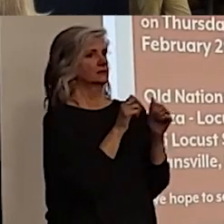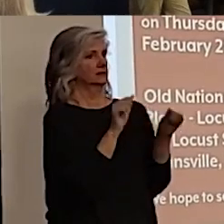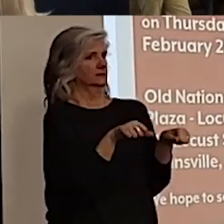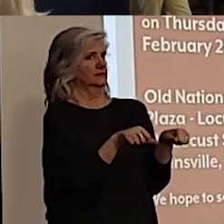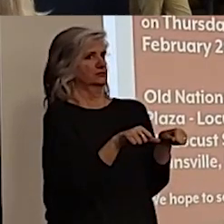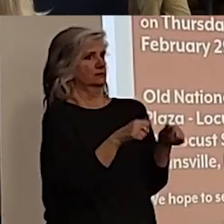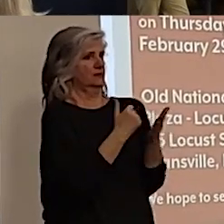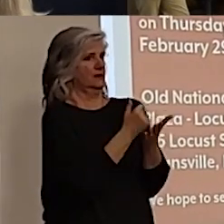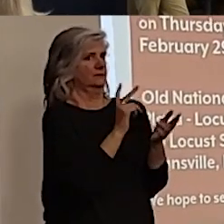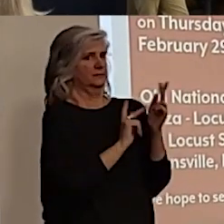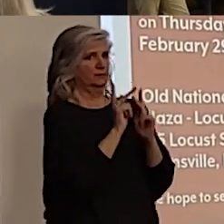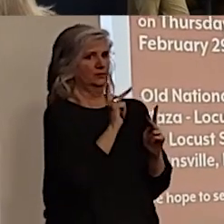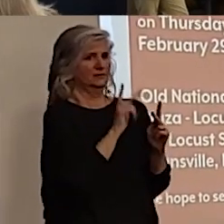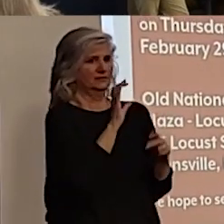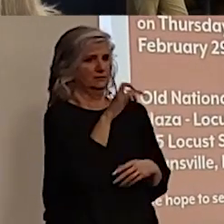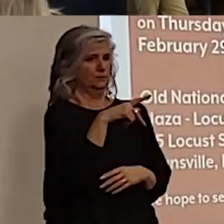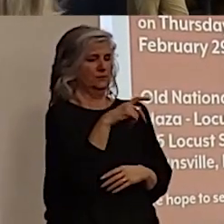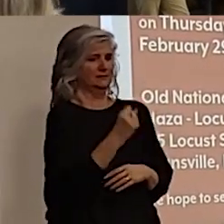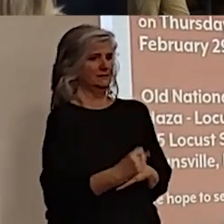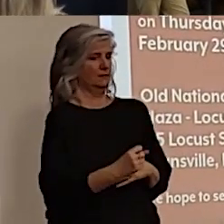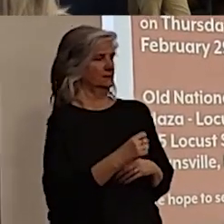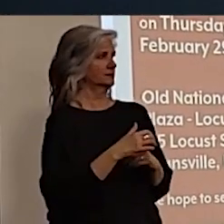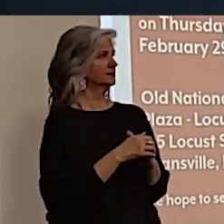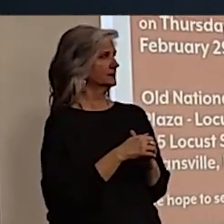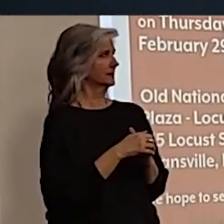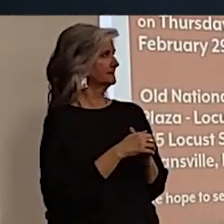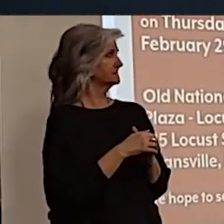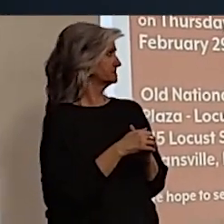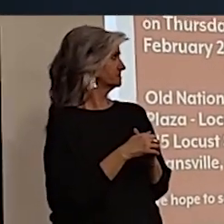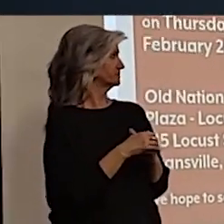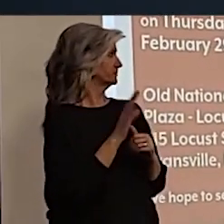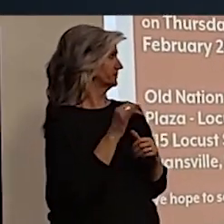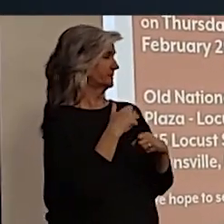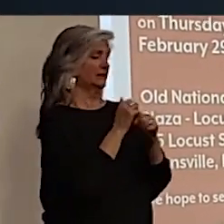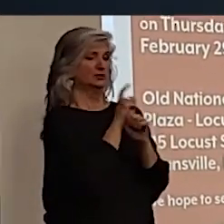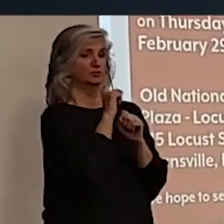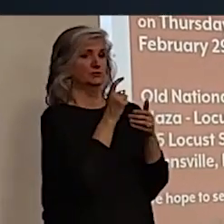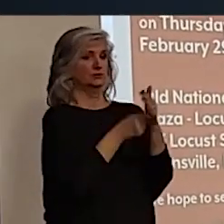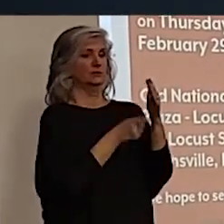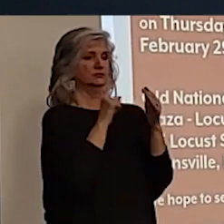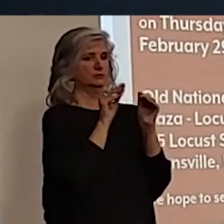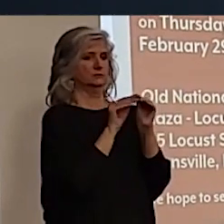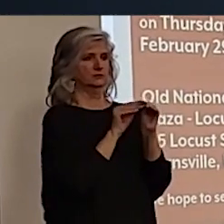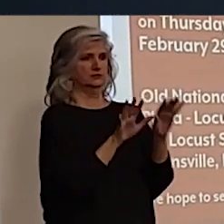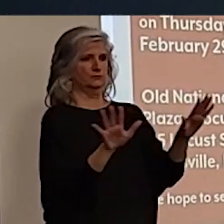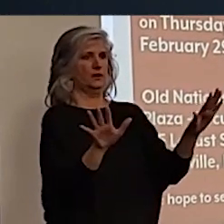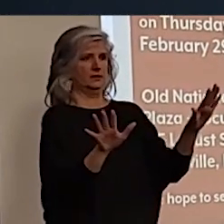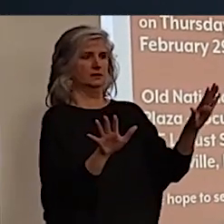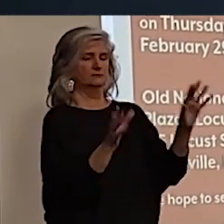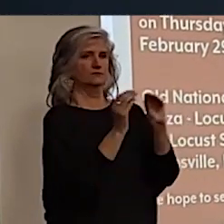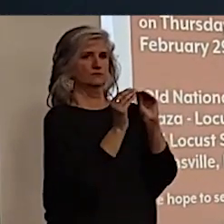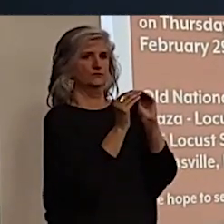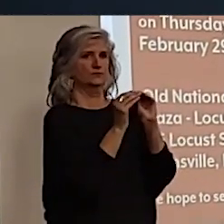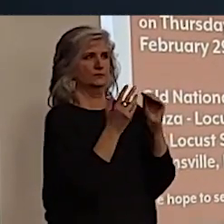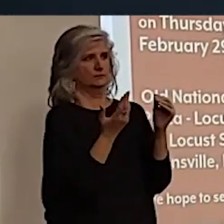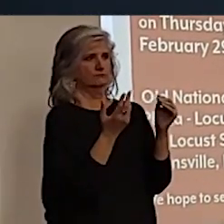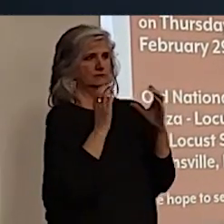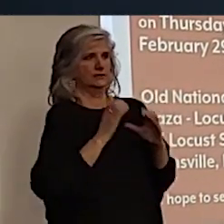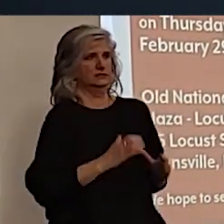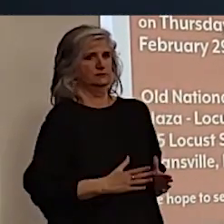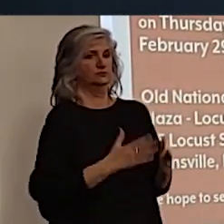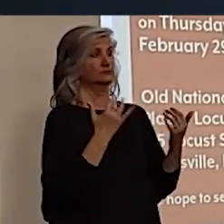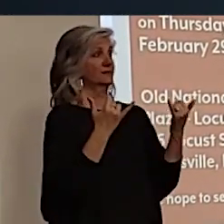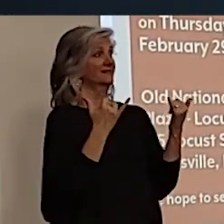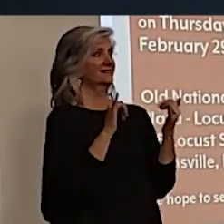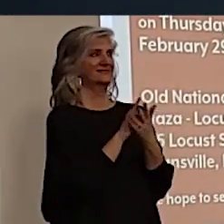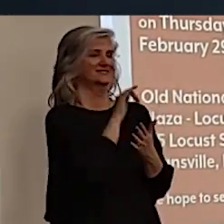help folks in CenterPoint South by making sure those costs are spread across more customers. So right